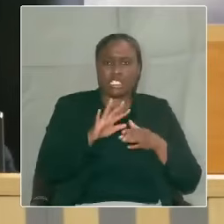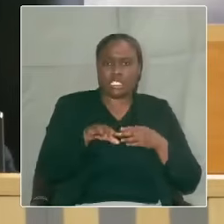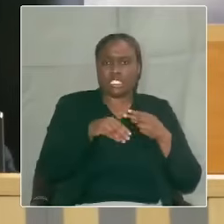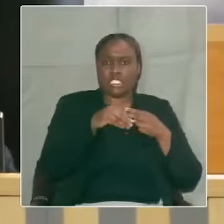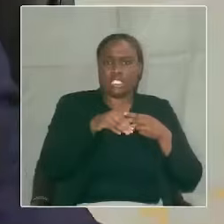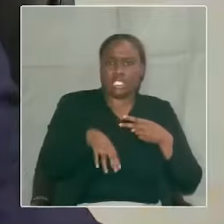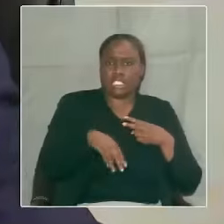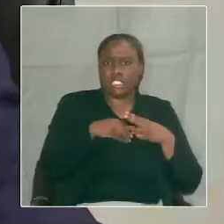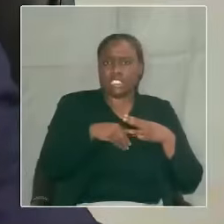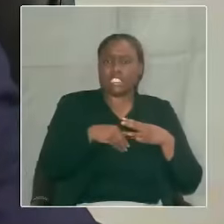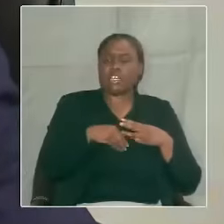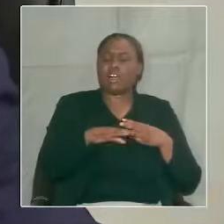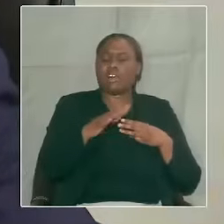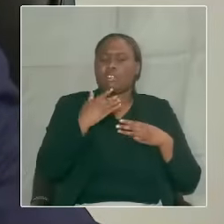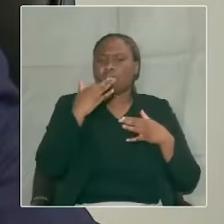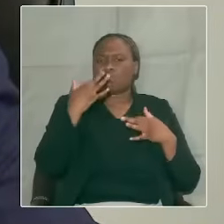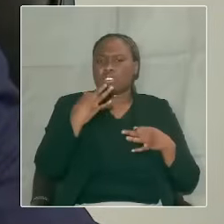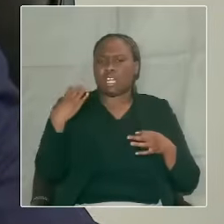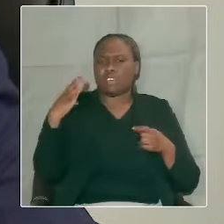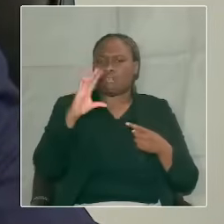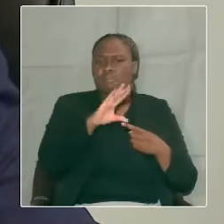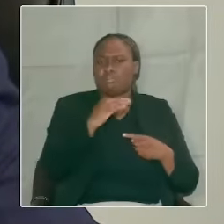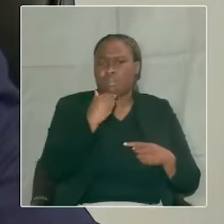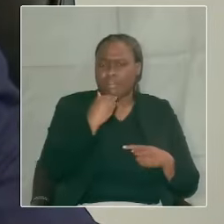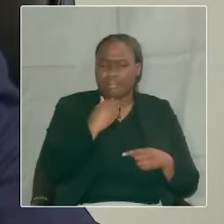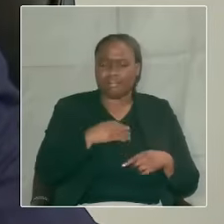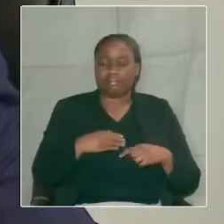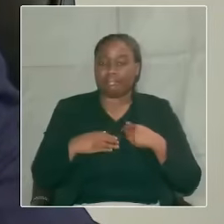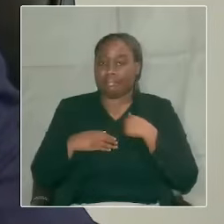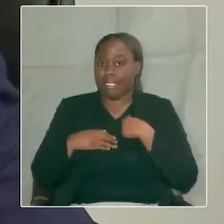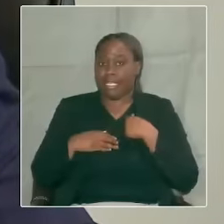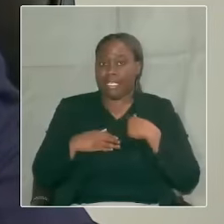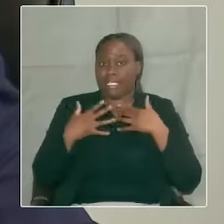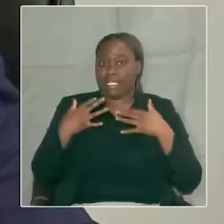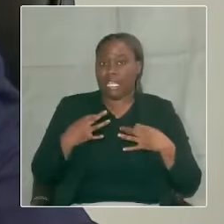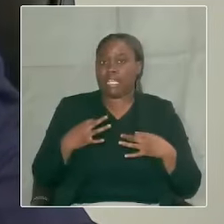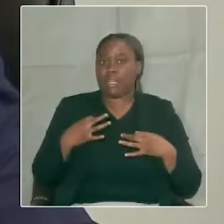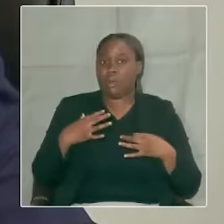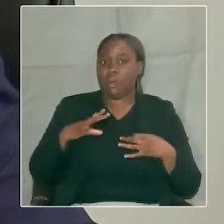I made that decision Okay. because of the